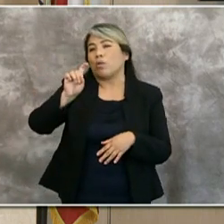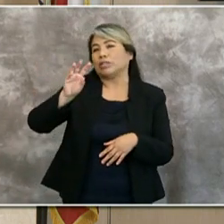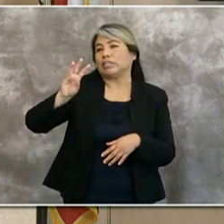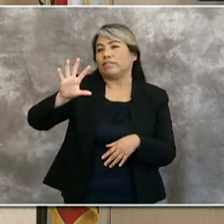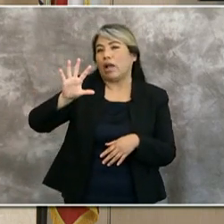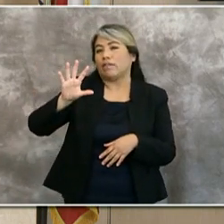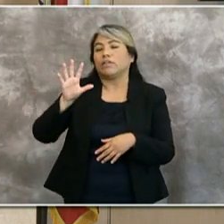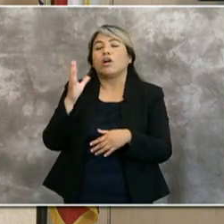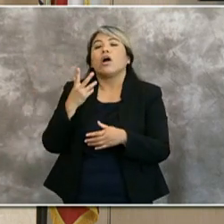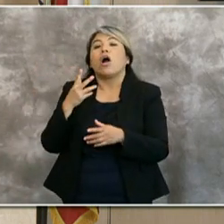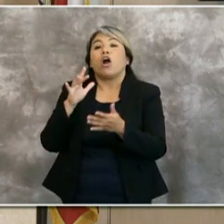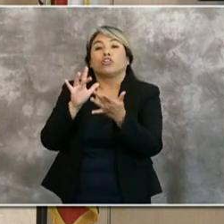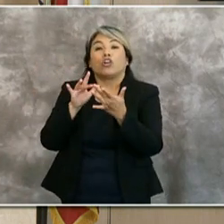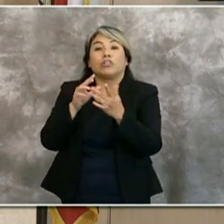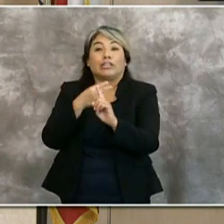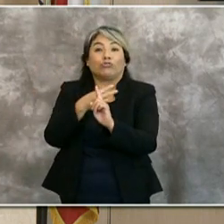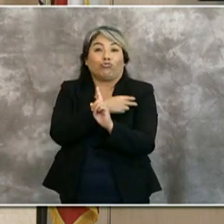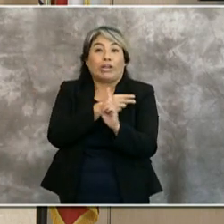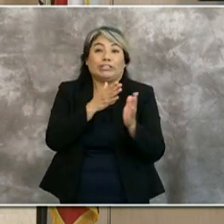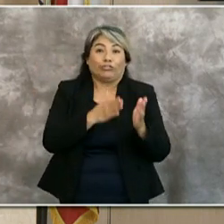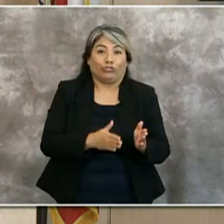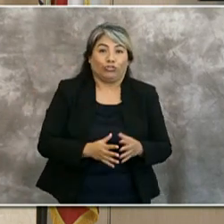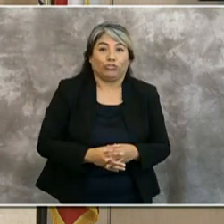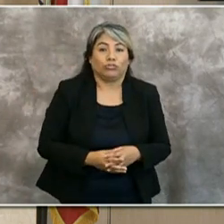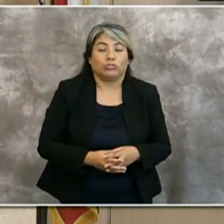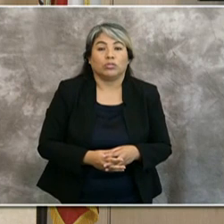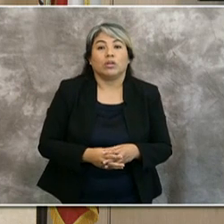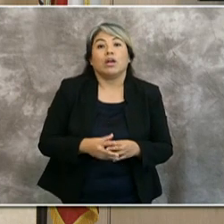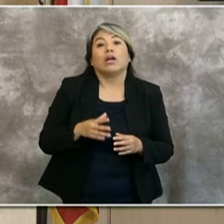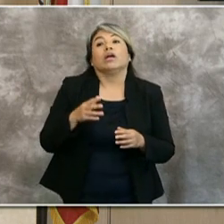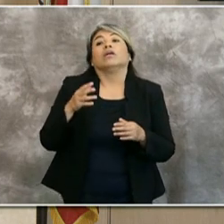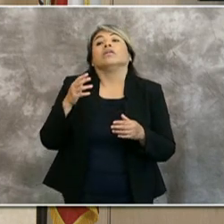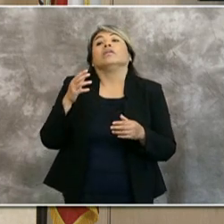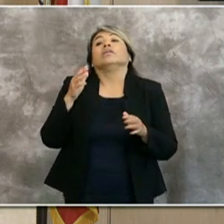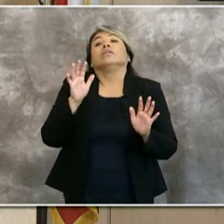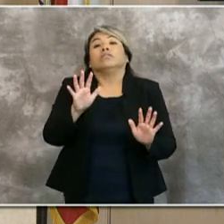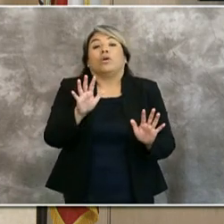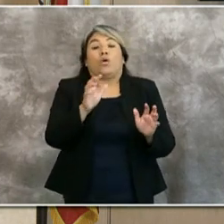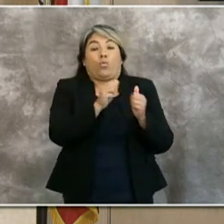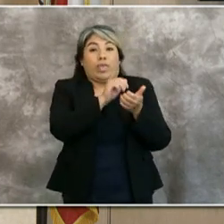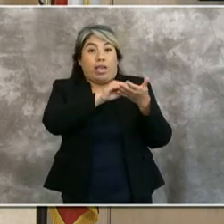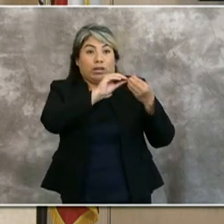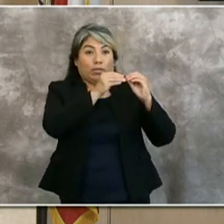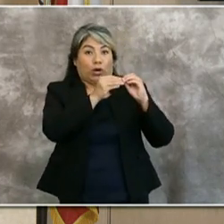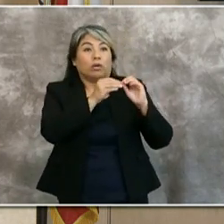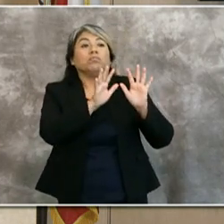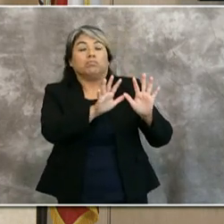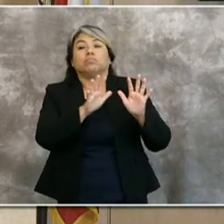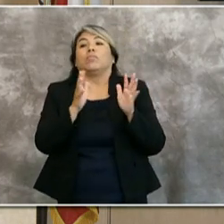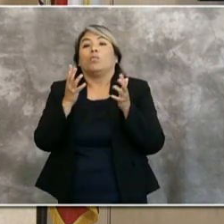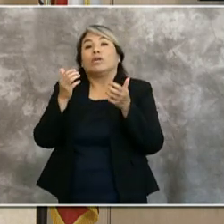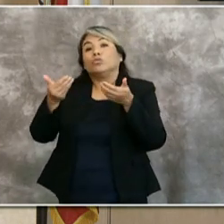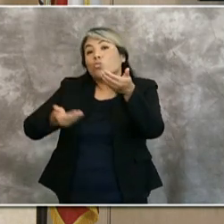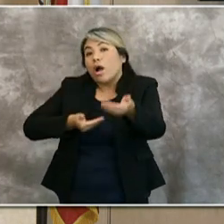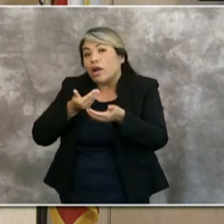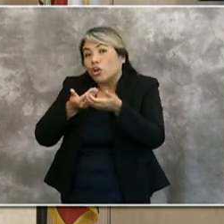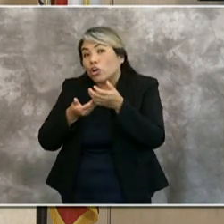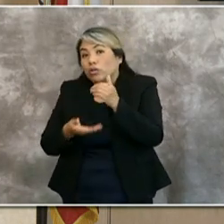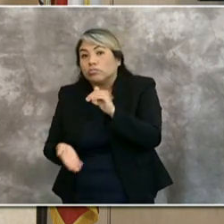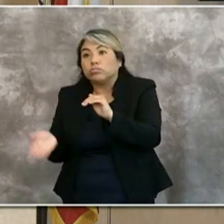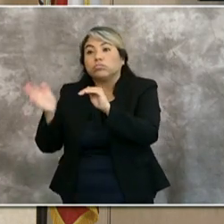are contact tracers. And with that, we're looking to hire an additional